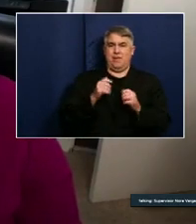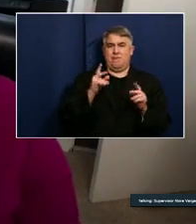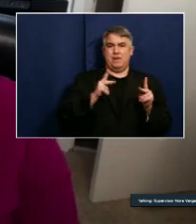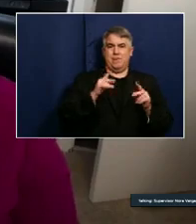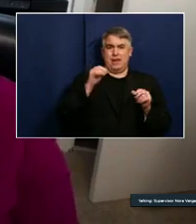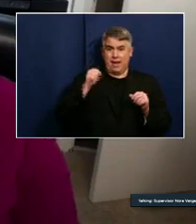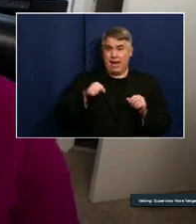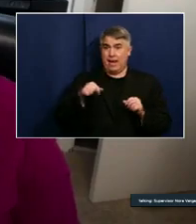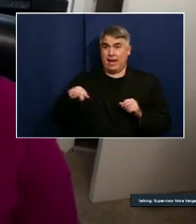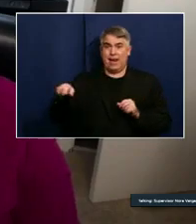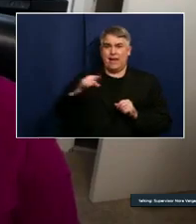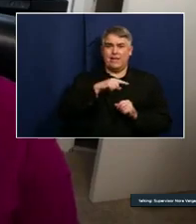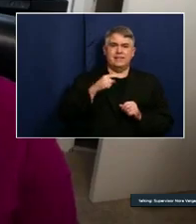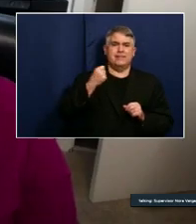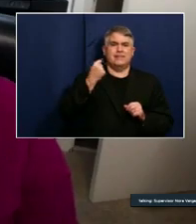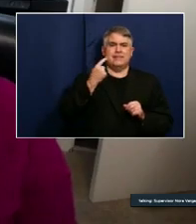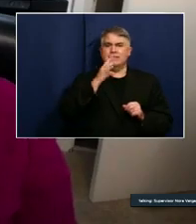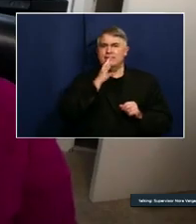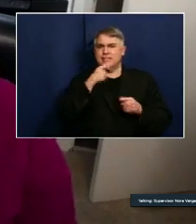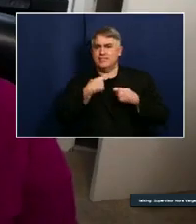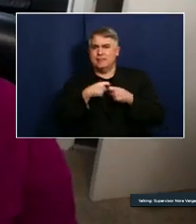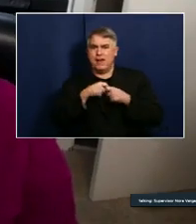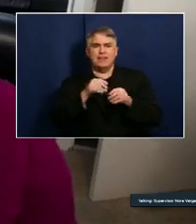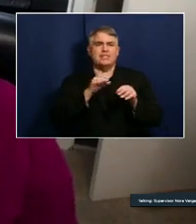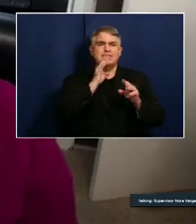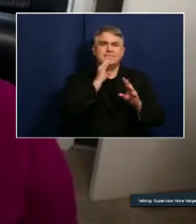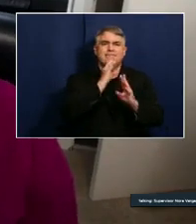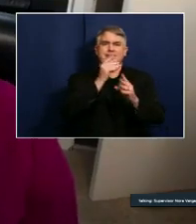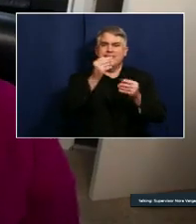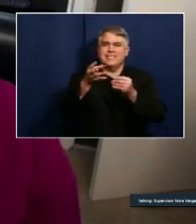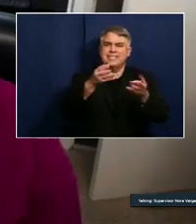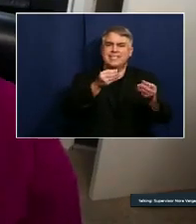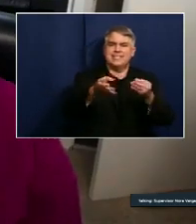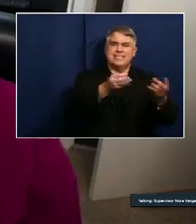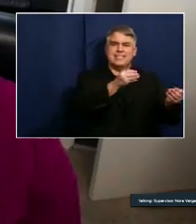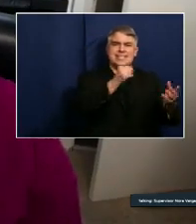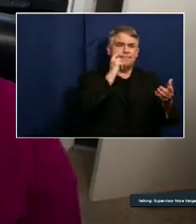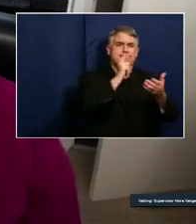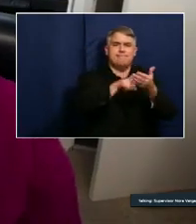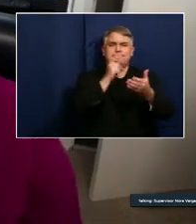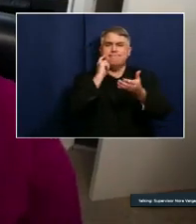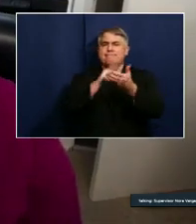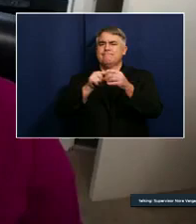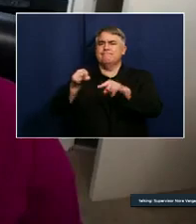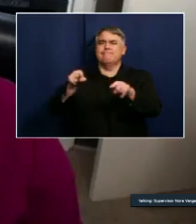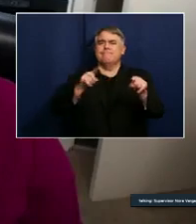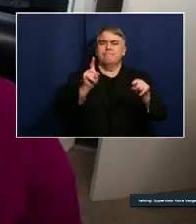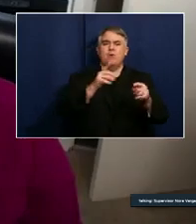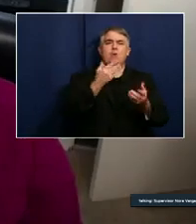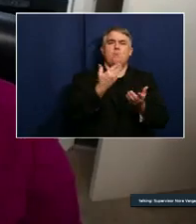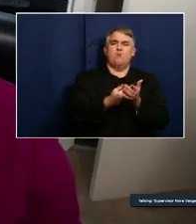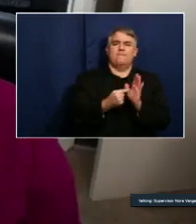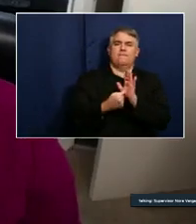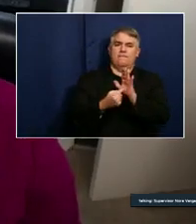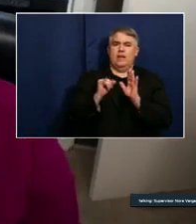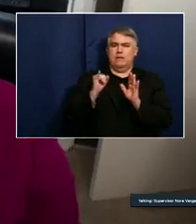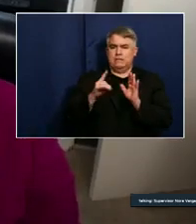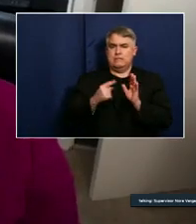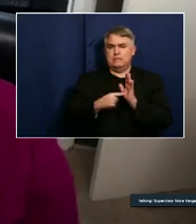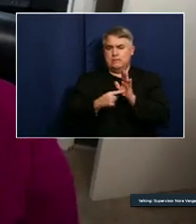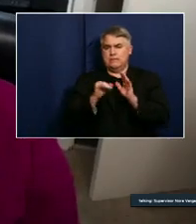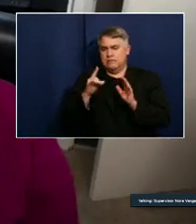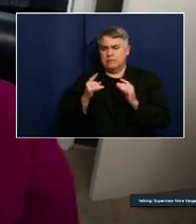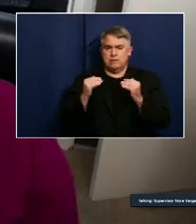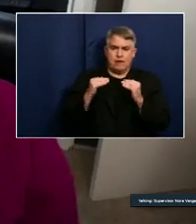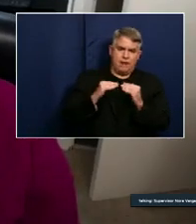consular as their identification so that they can prove their age and what level they're in terms of the phases.